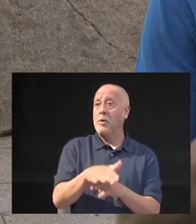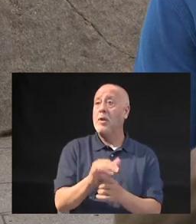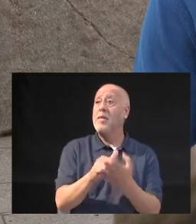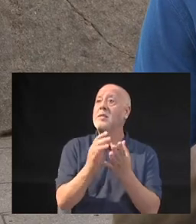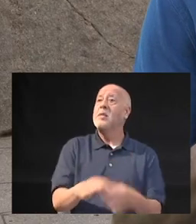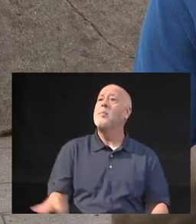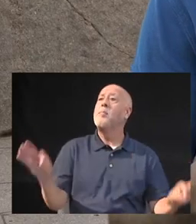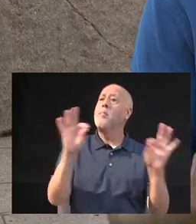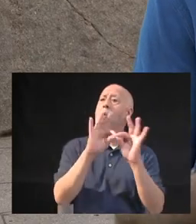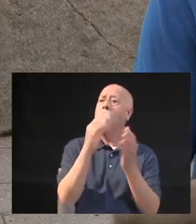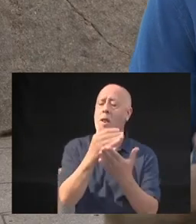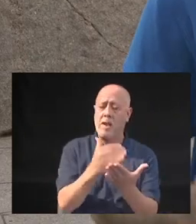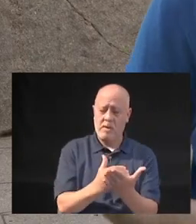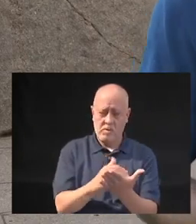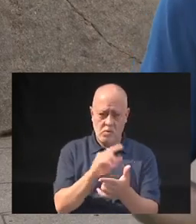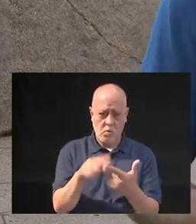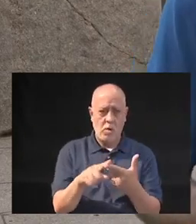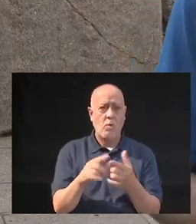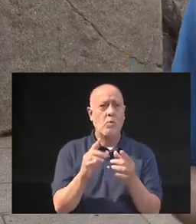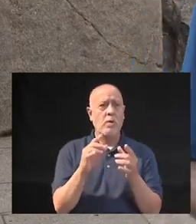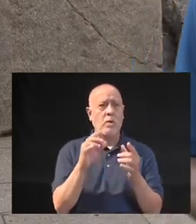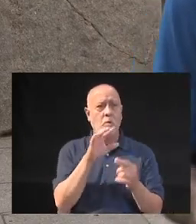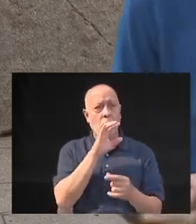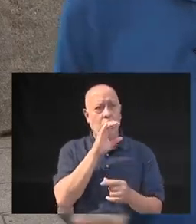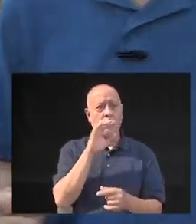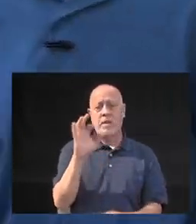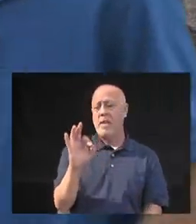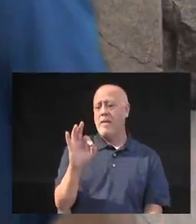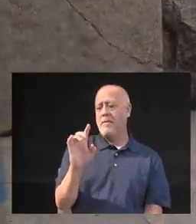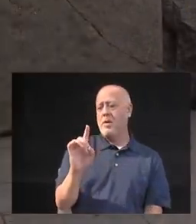important lesson when you come to the FDR Memorial.